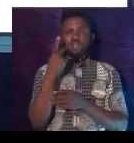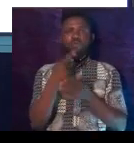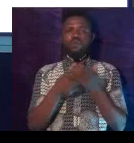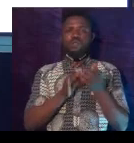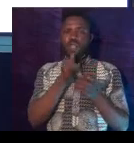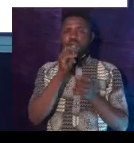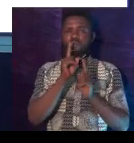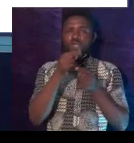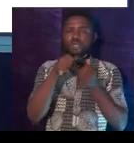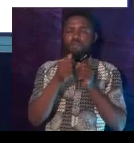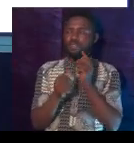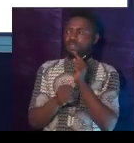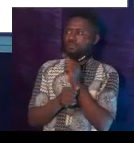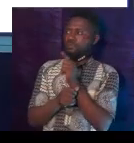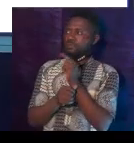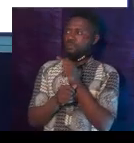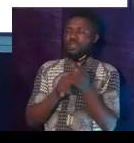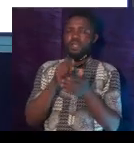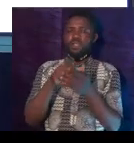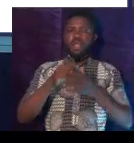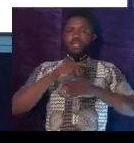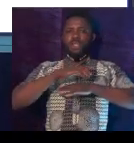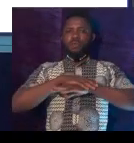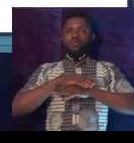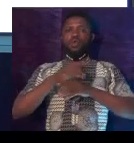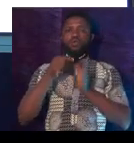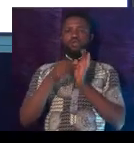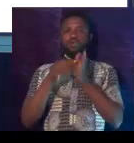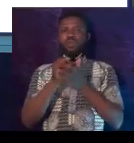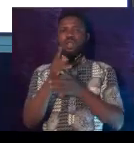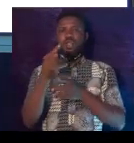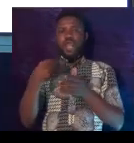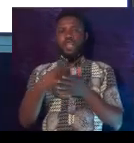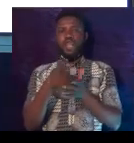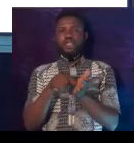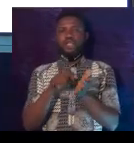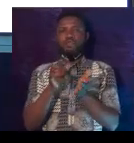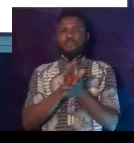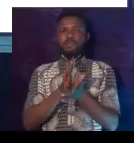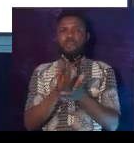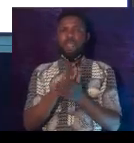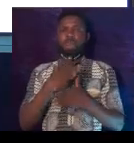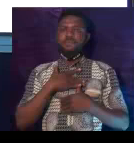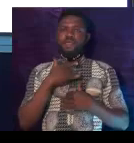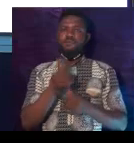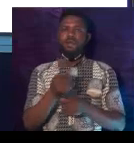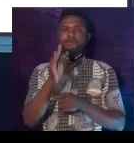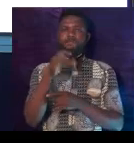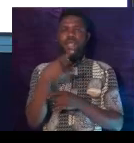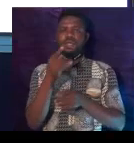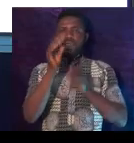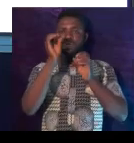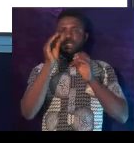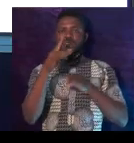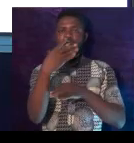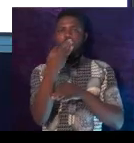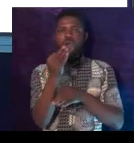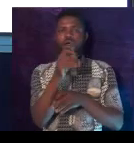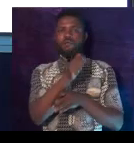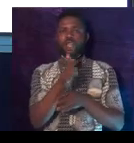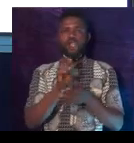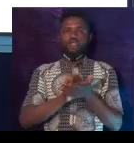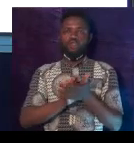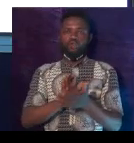see just what I'm talking about. This table shows the newspaper preferred by the